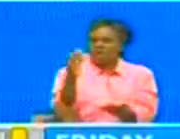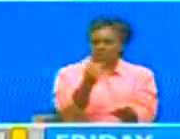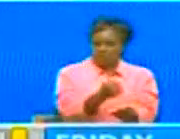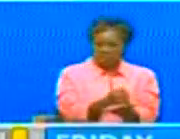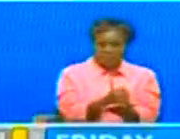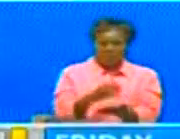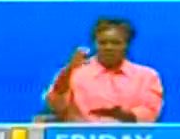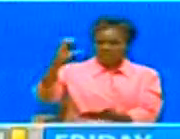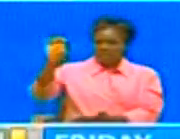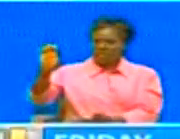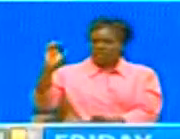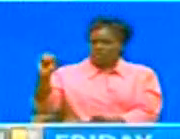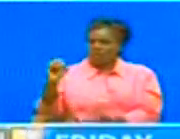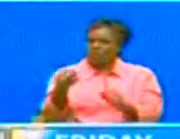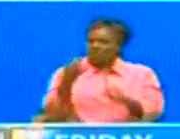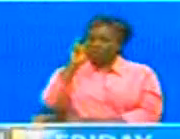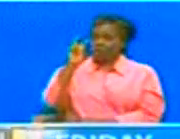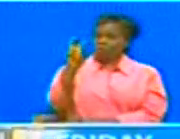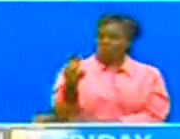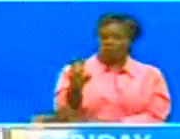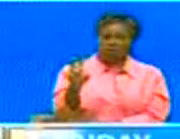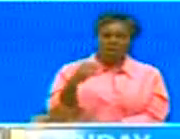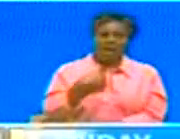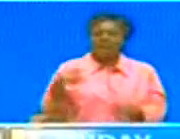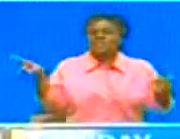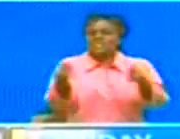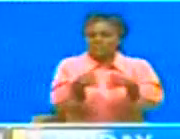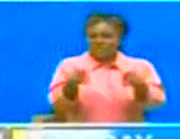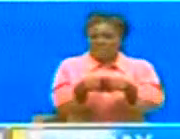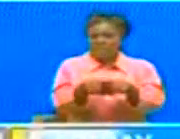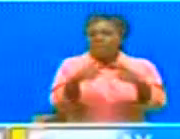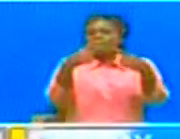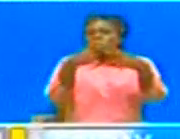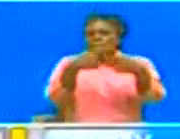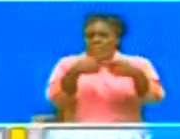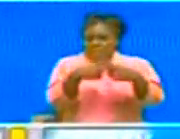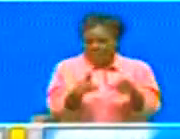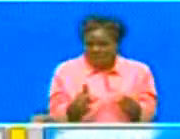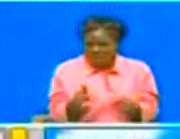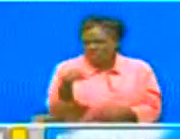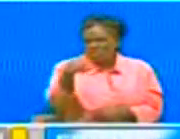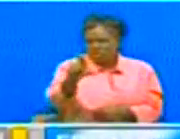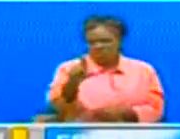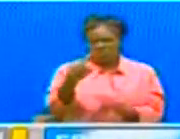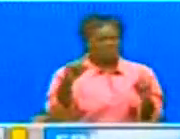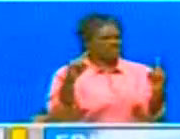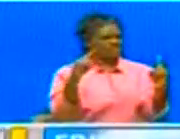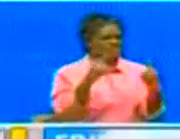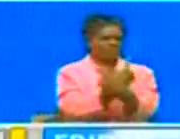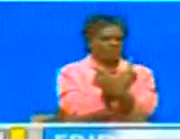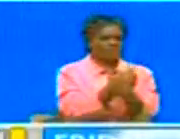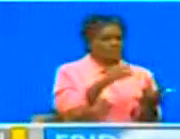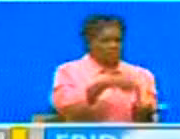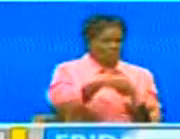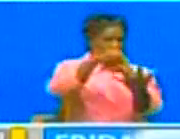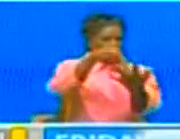CEO is probably watching, Mr. Sam Shalay. I think we have the same thing with him, but for you it felt very special.